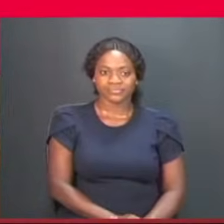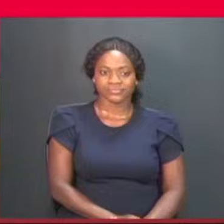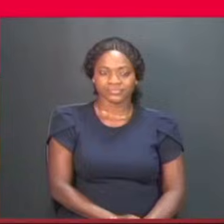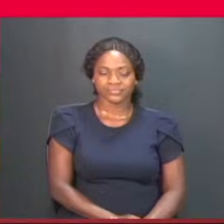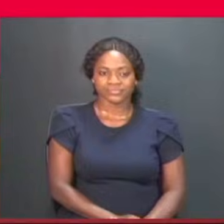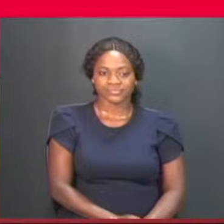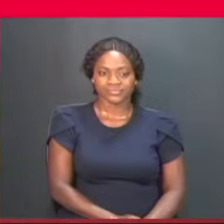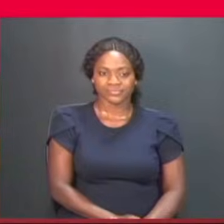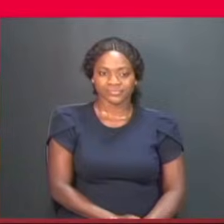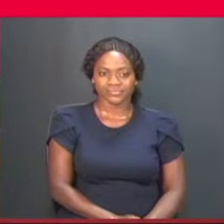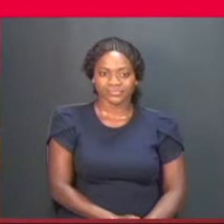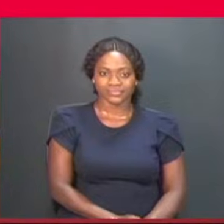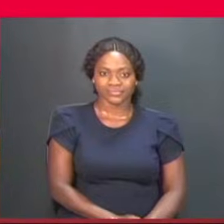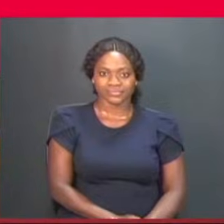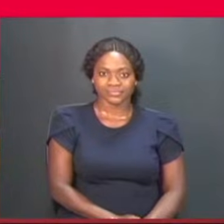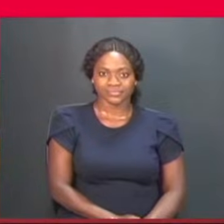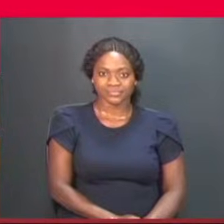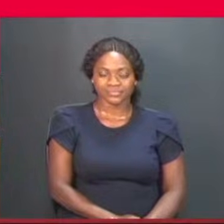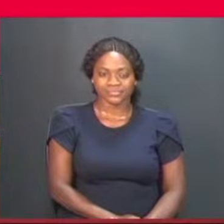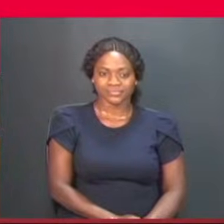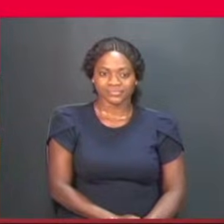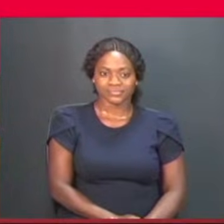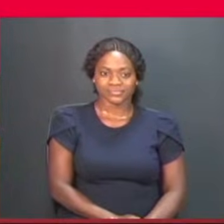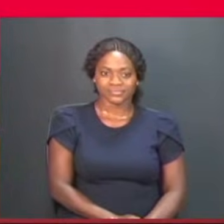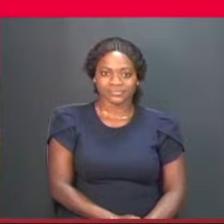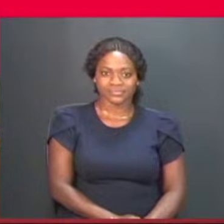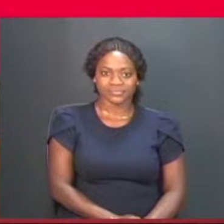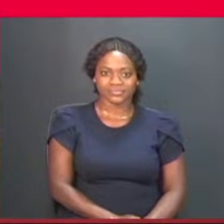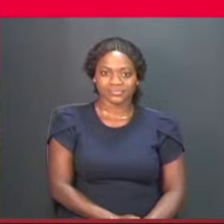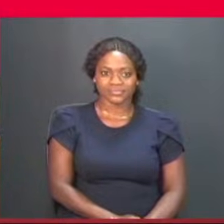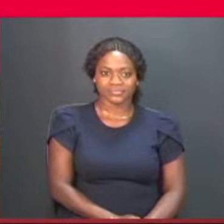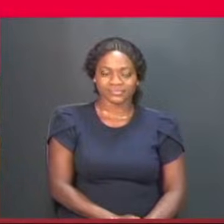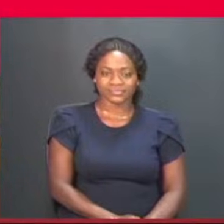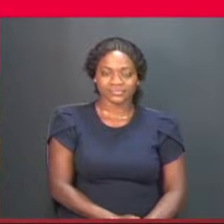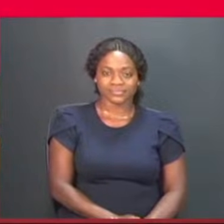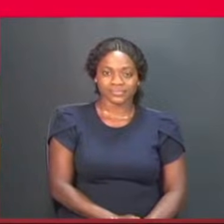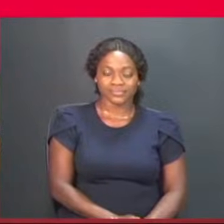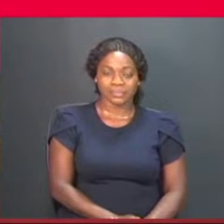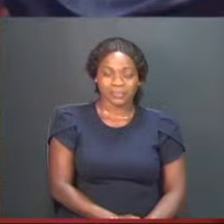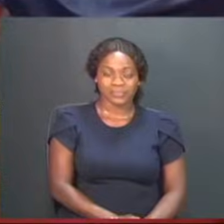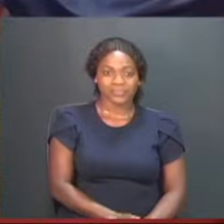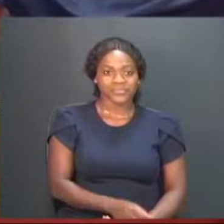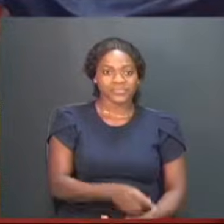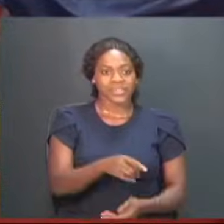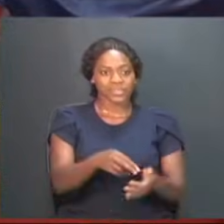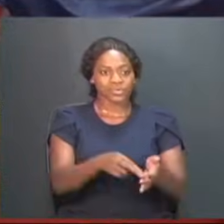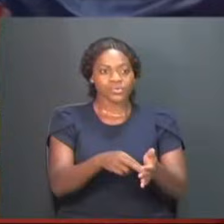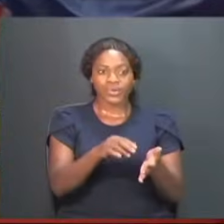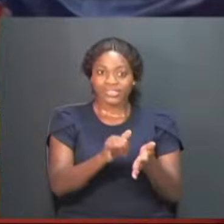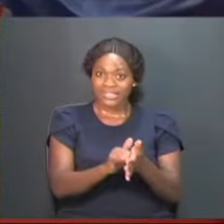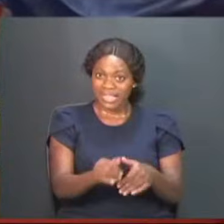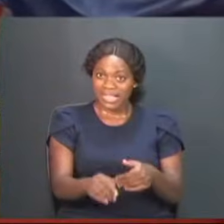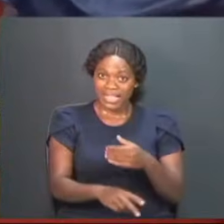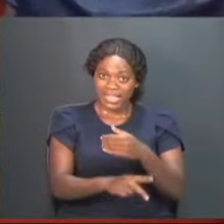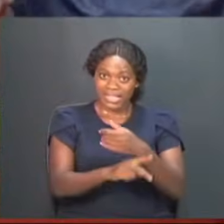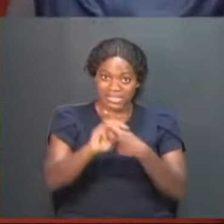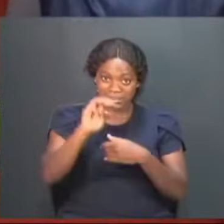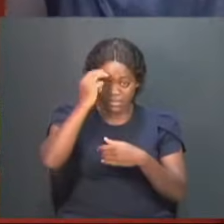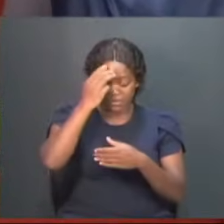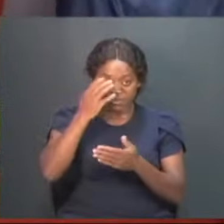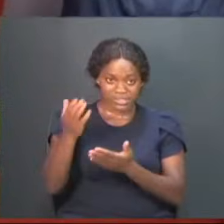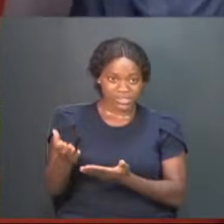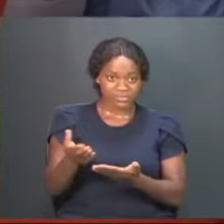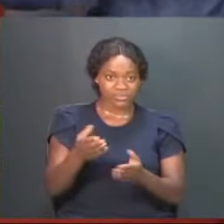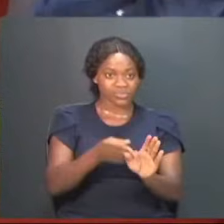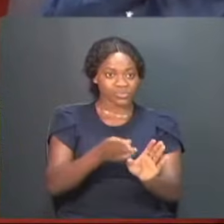I get the sense of the House. Speaker, he has made an application for the deputy minister to make the withdrawal. We are